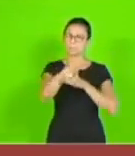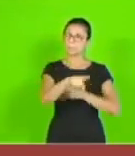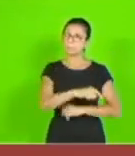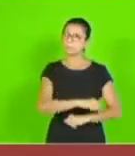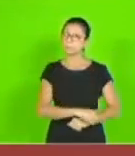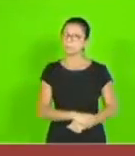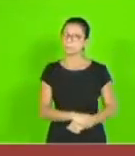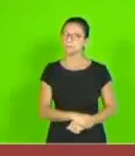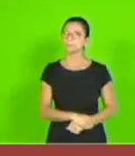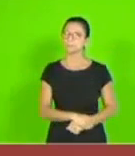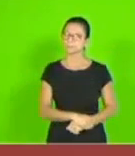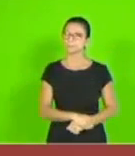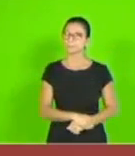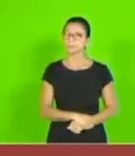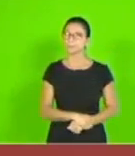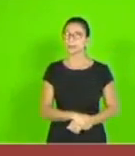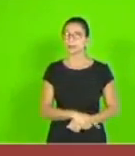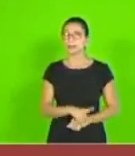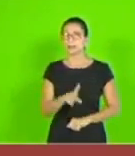in this moment,